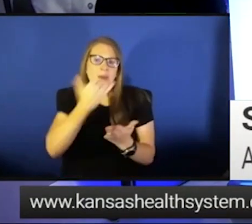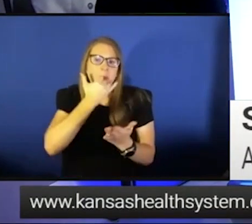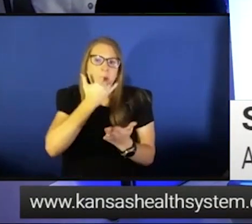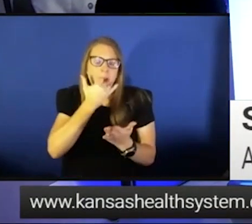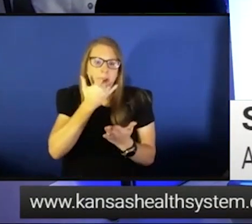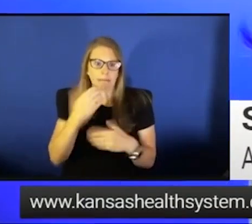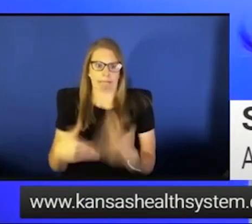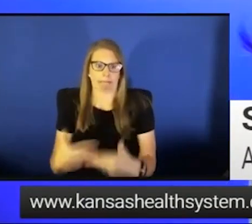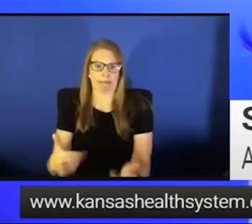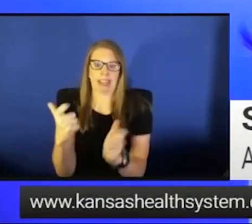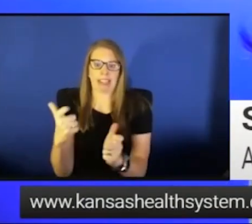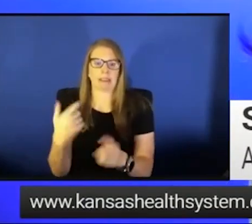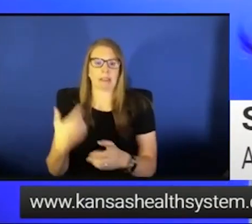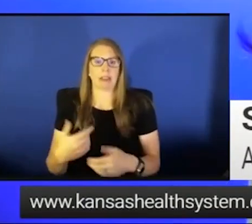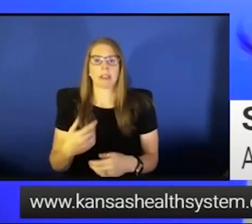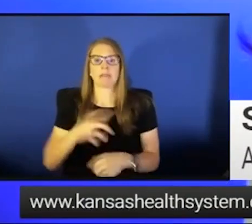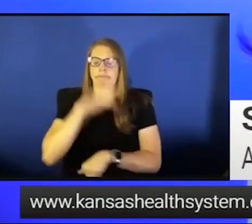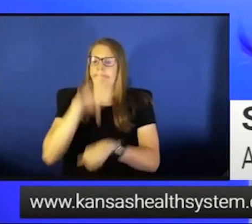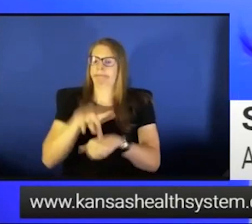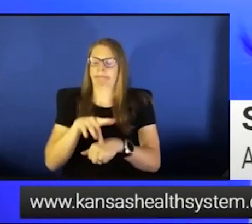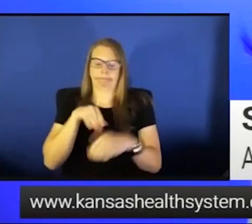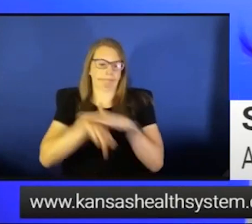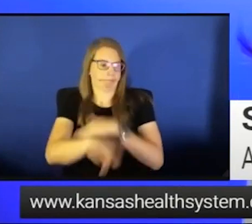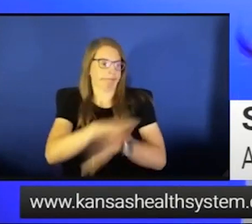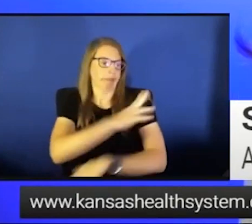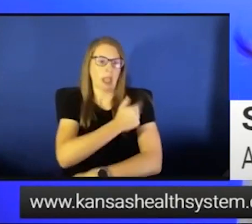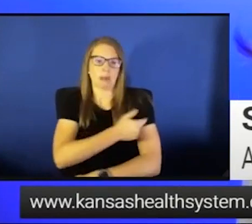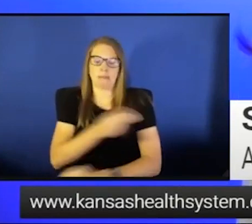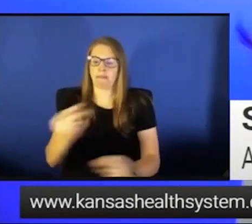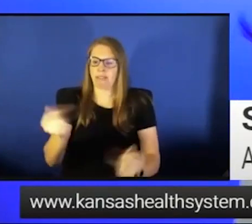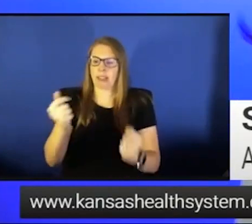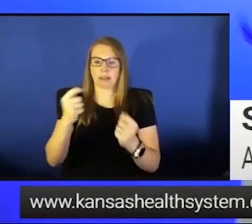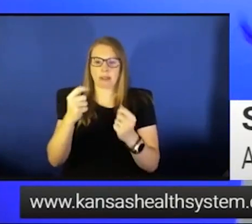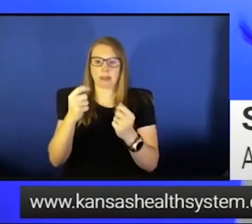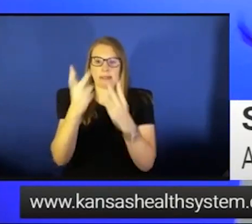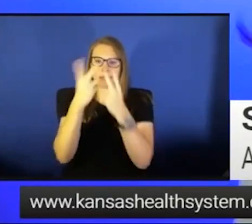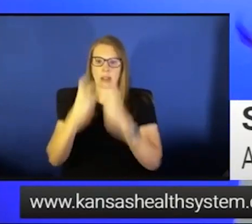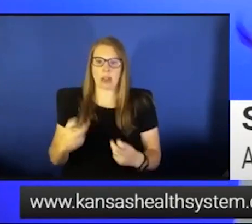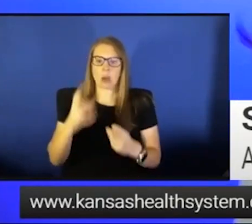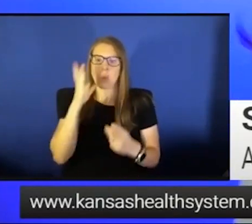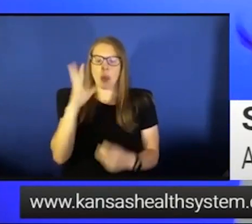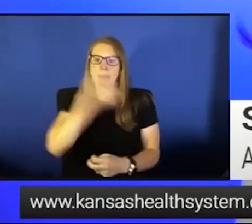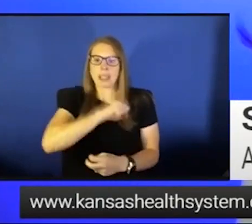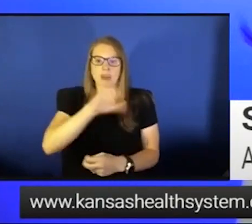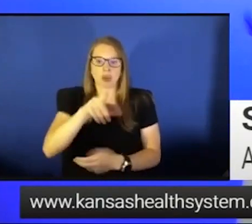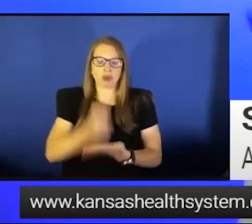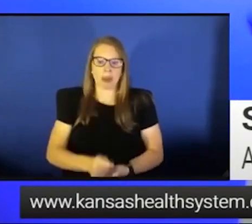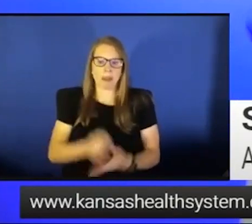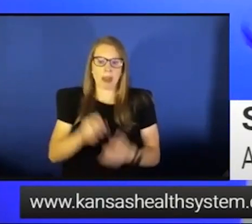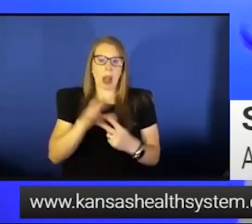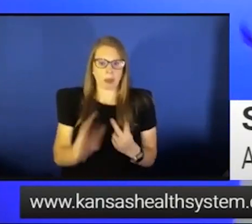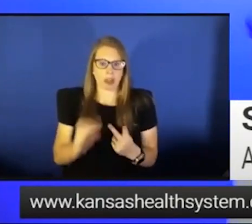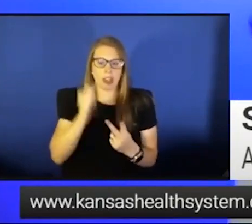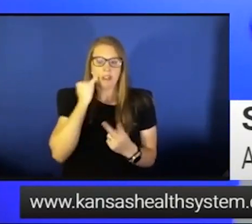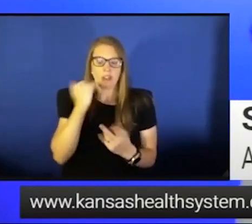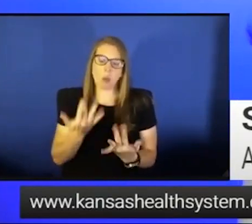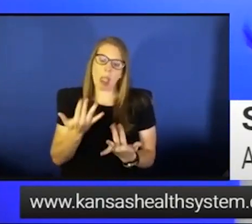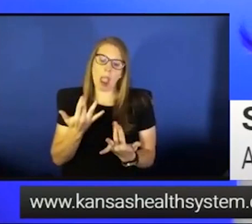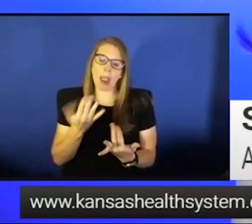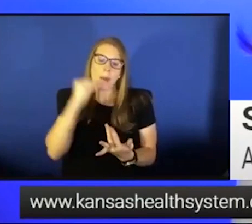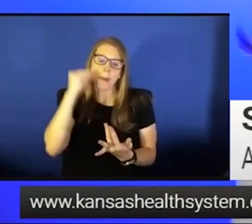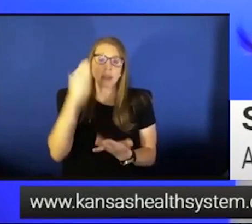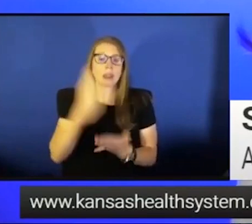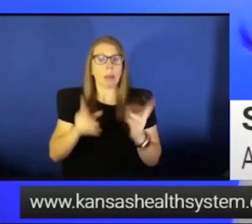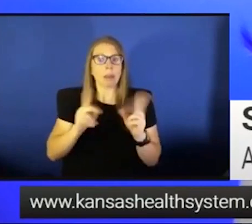Yes, to go to the hospital right away and be evaluated. You will miss your treatment option if you wait at home. Some people do recognize